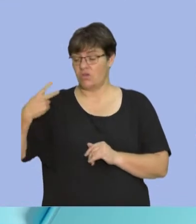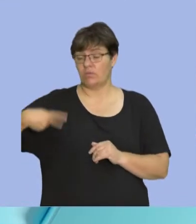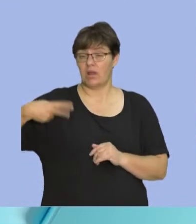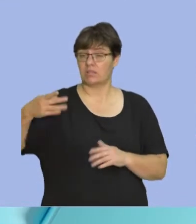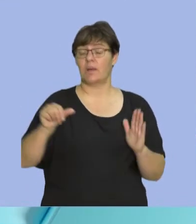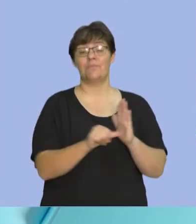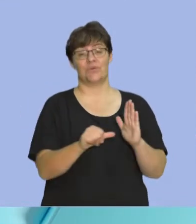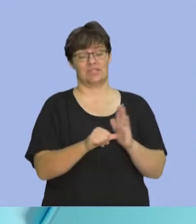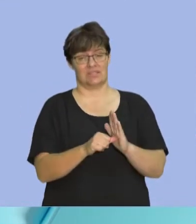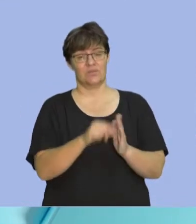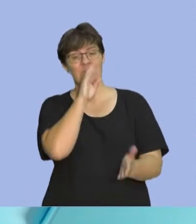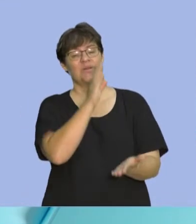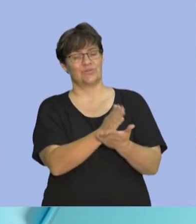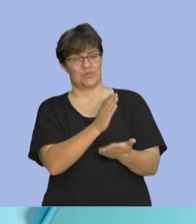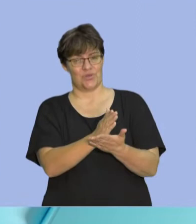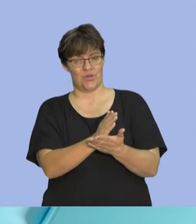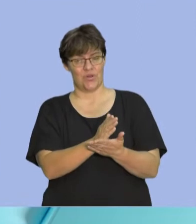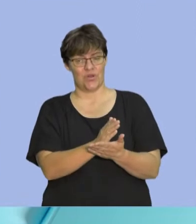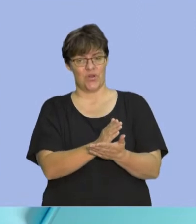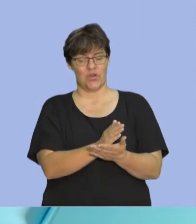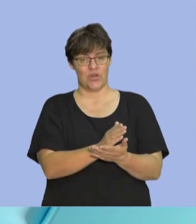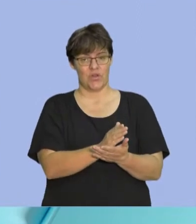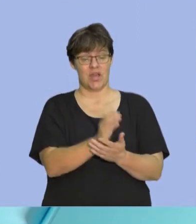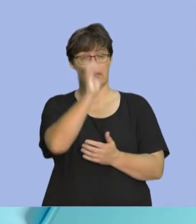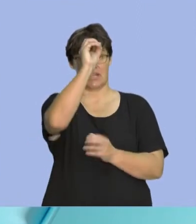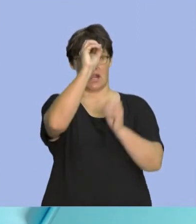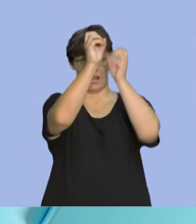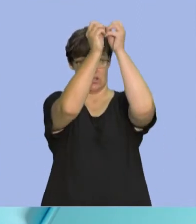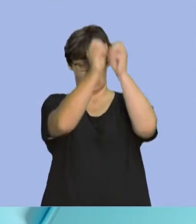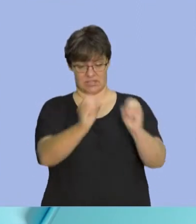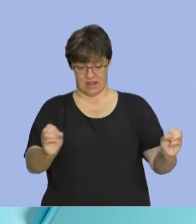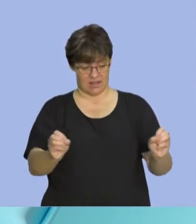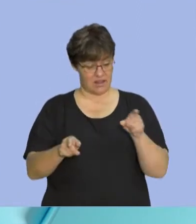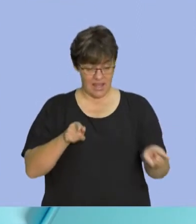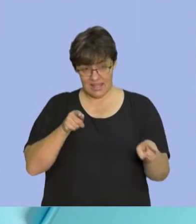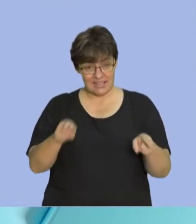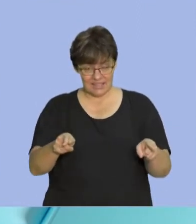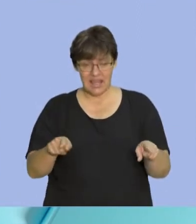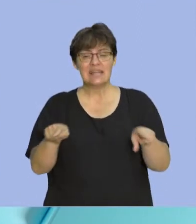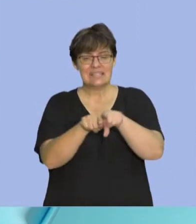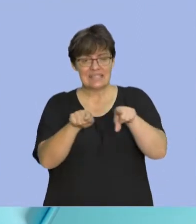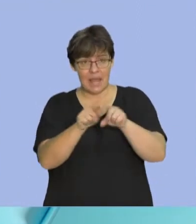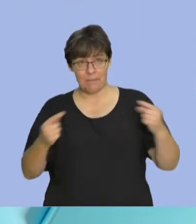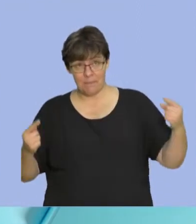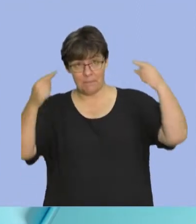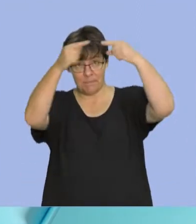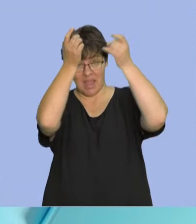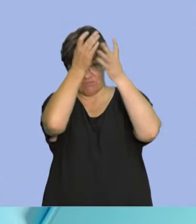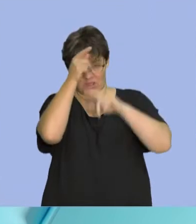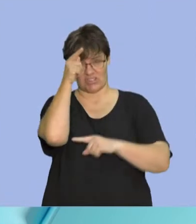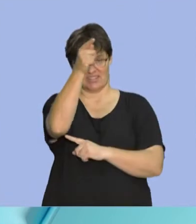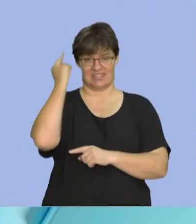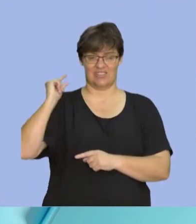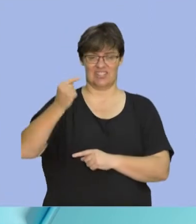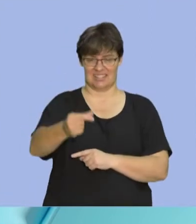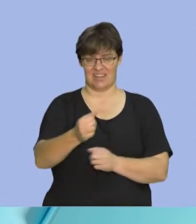to ensuring that when two cells are formed, that each cell has the same genetic information as the